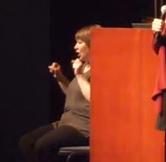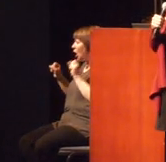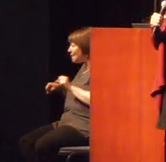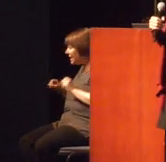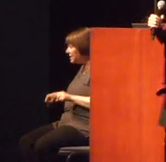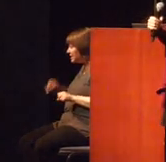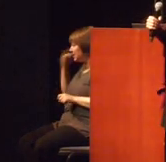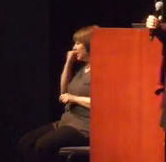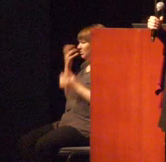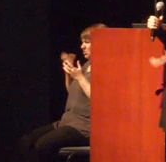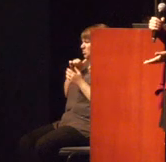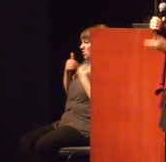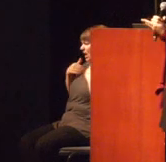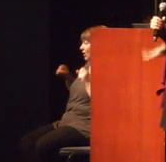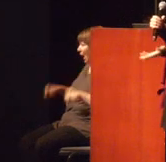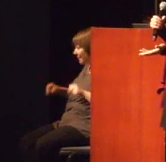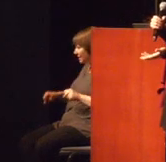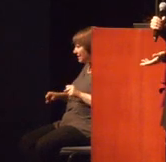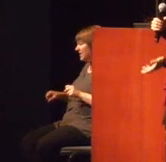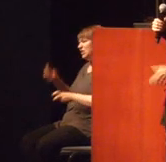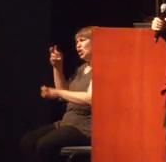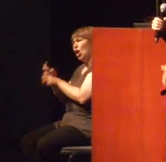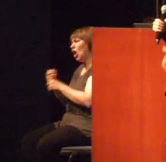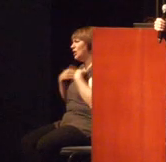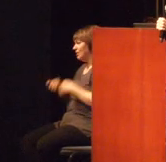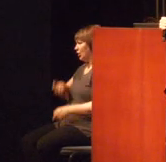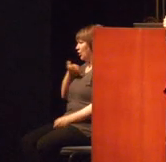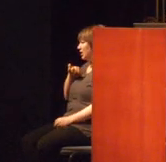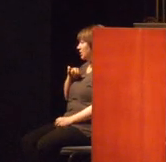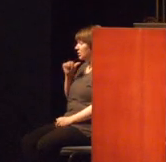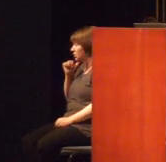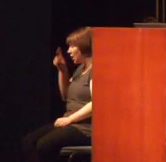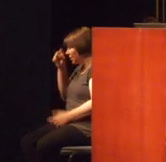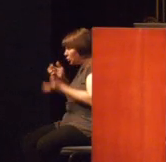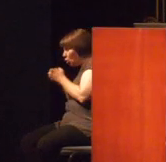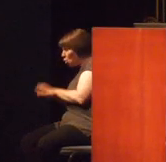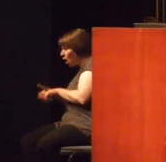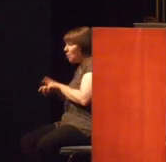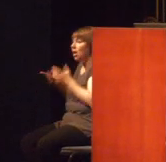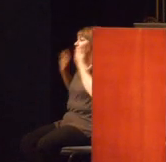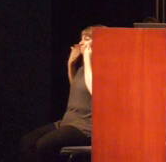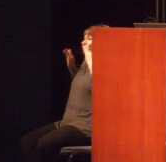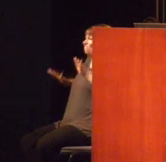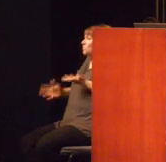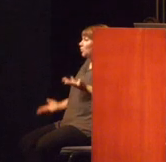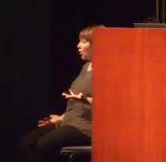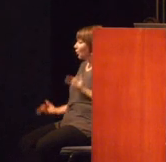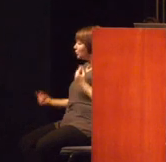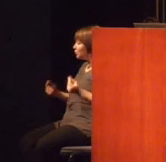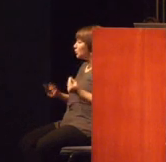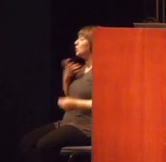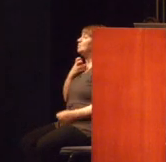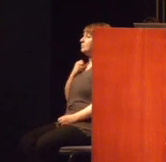competency, sometimes it's hard to have the courage to speak up, not because we don't want to, but because we don't know what to do. And so we